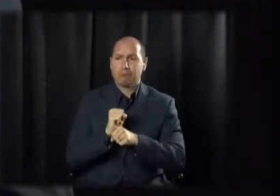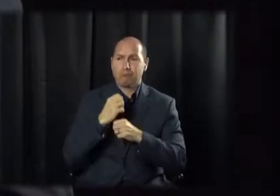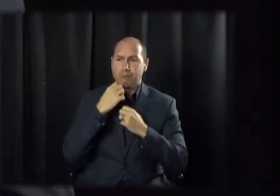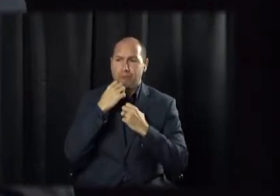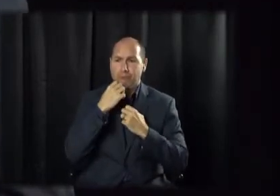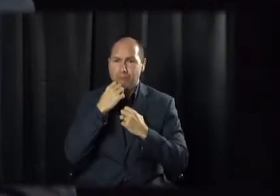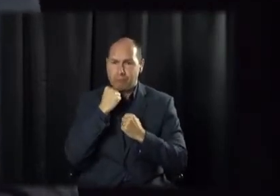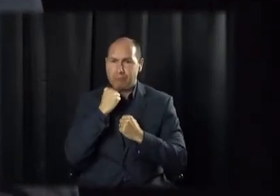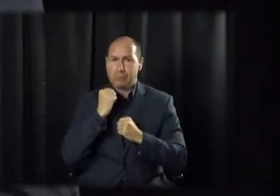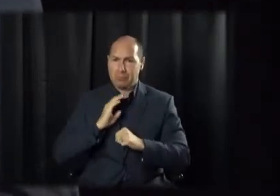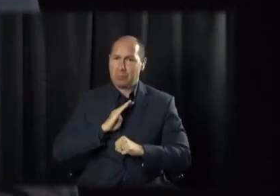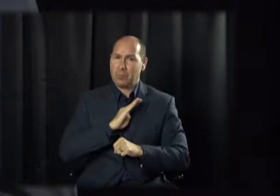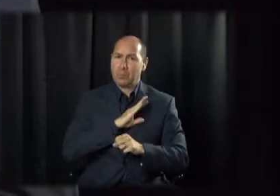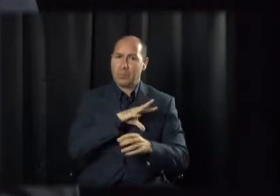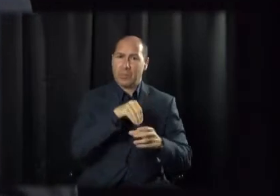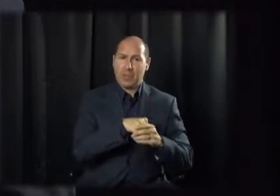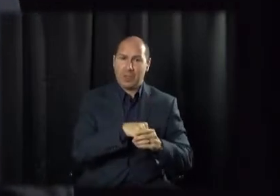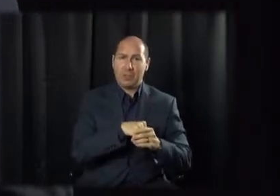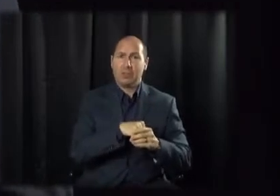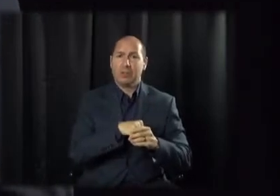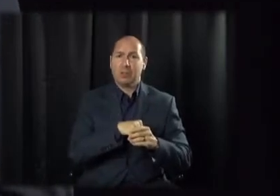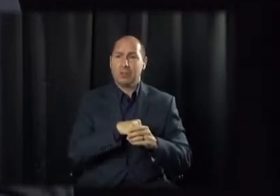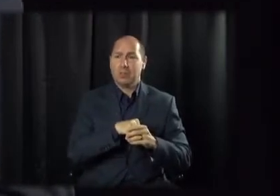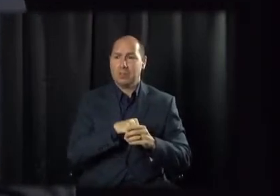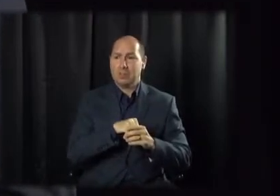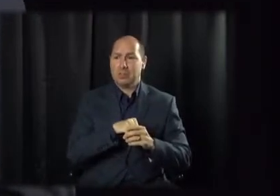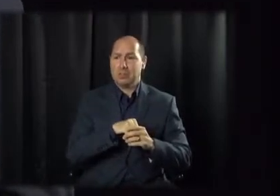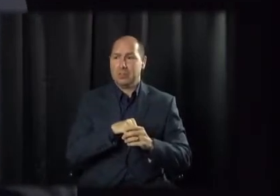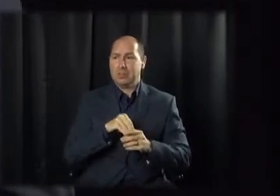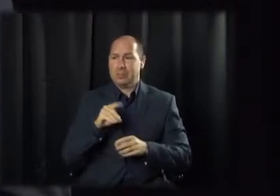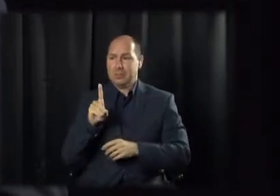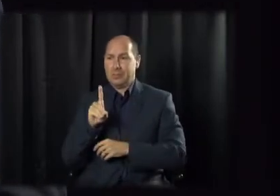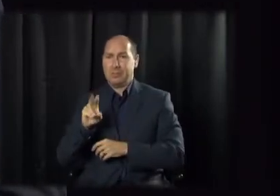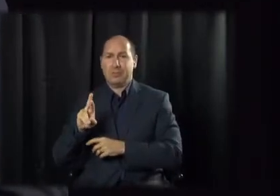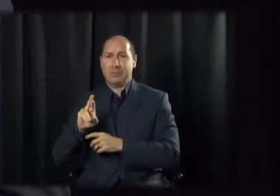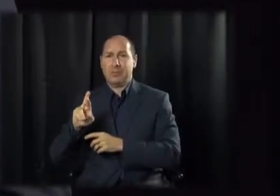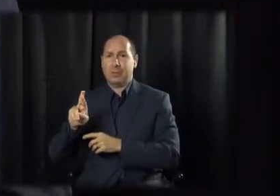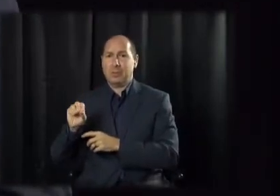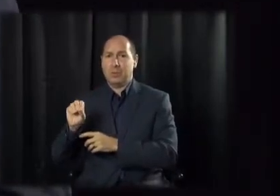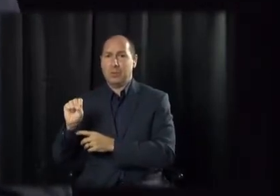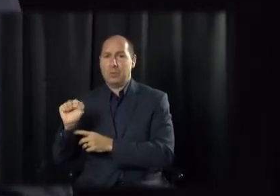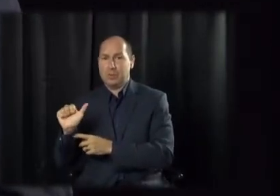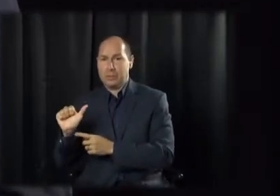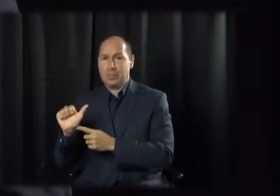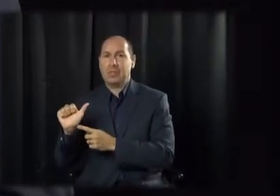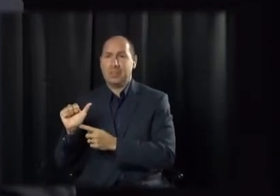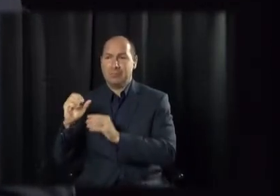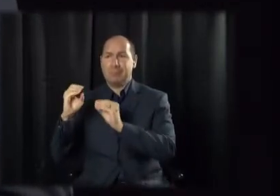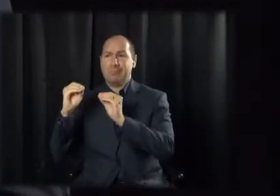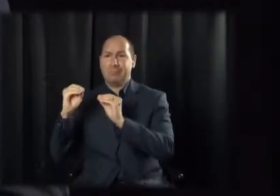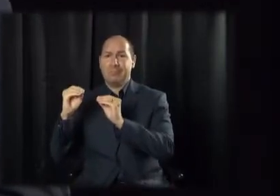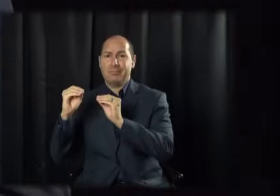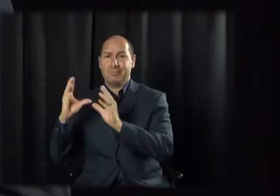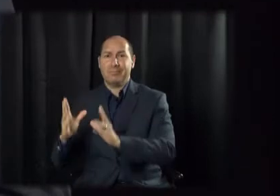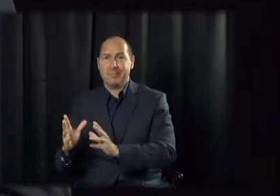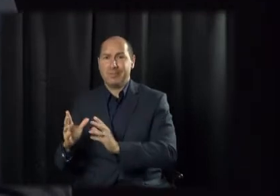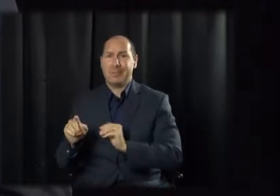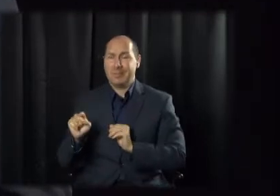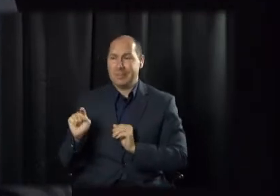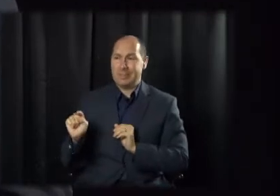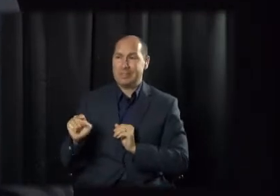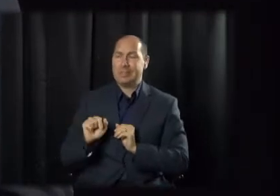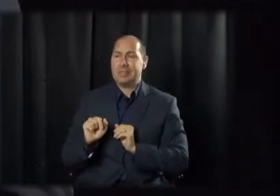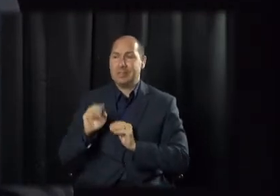board, including by Dr. Rosa, who's an educator. I'm not. She's far more qualified than me to have opinions on